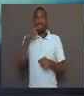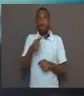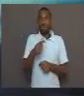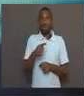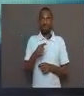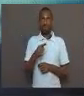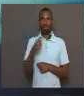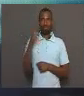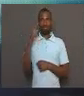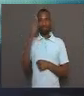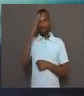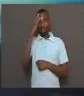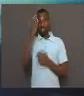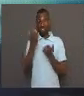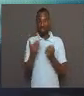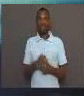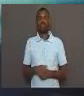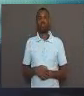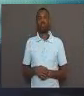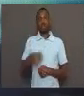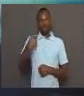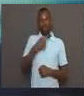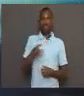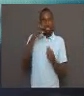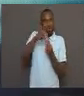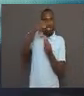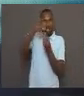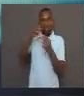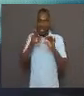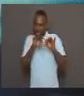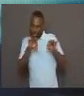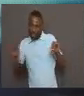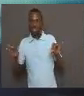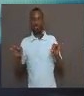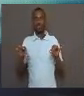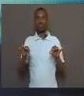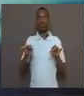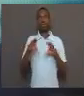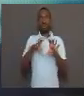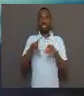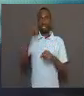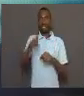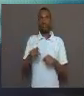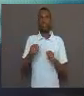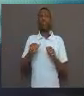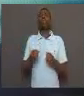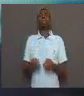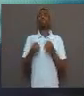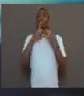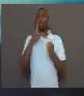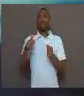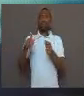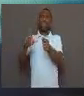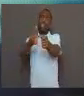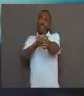result, we must do more than measure how much longer the wire has